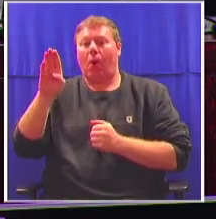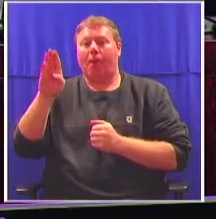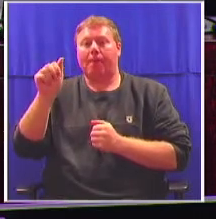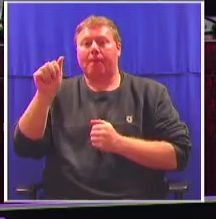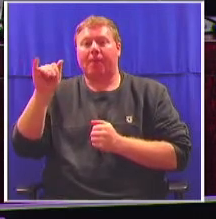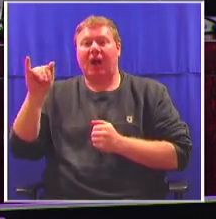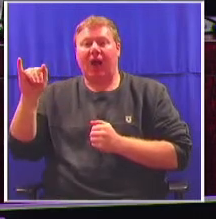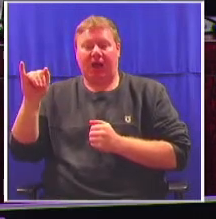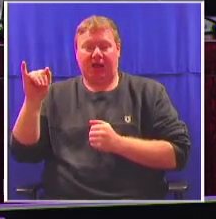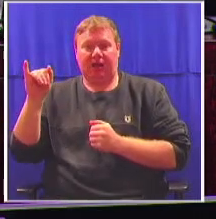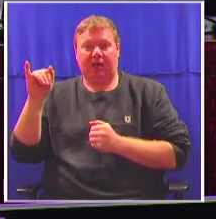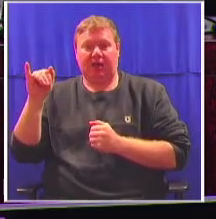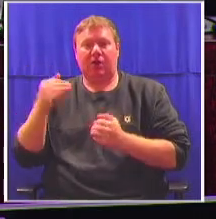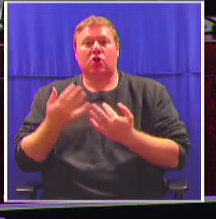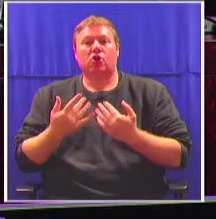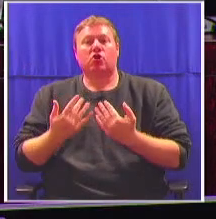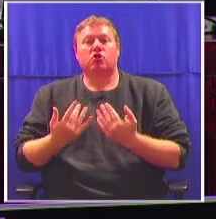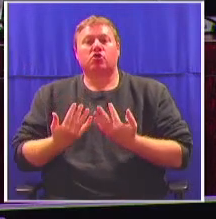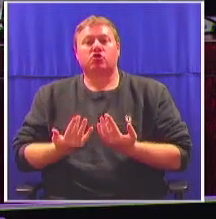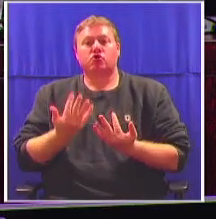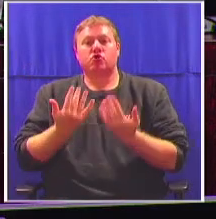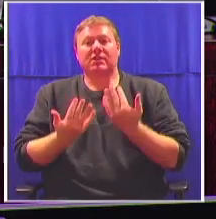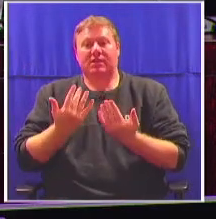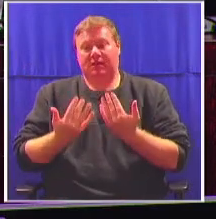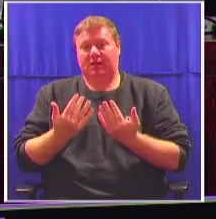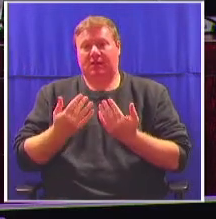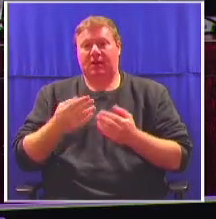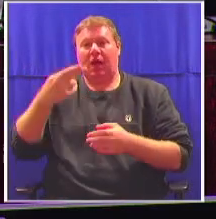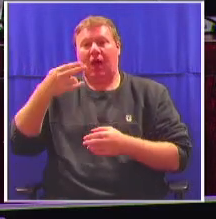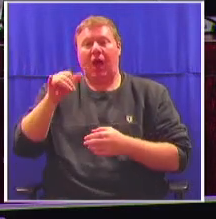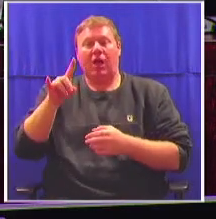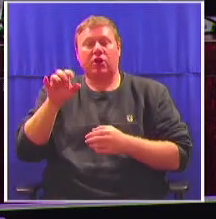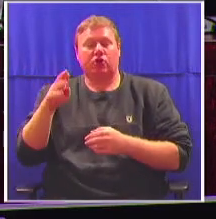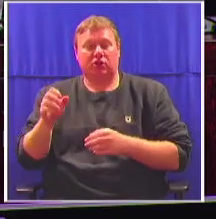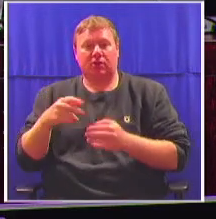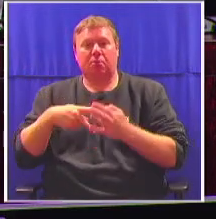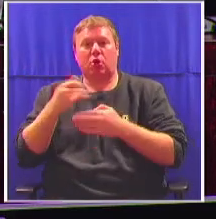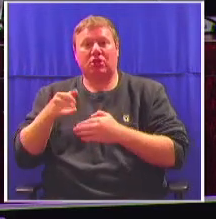Cape, with the potential to create thousands of jobs.